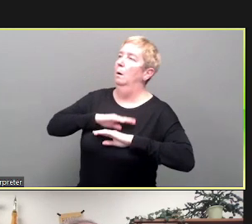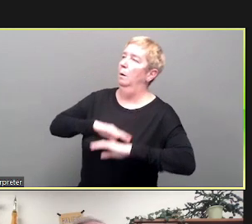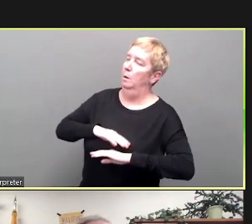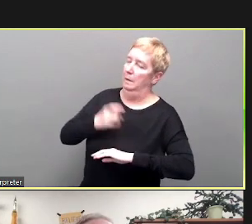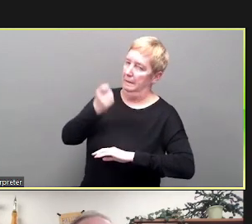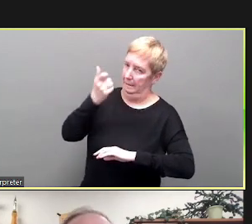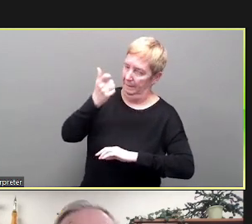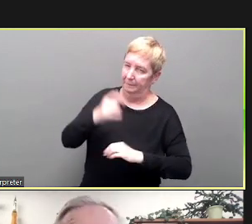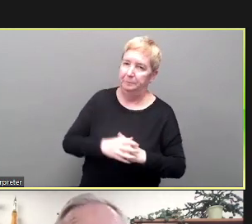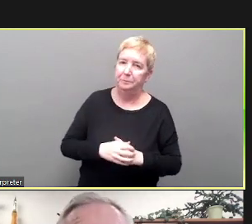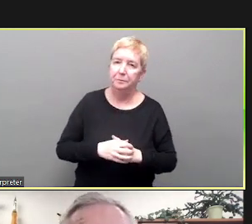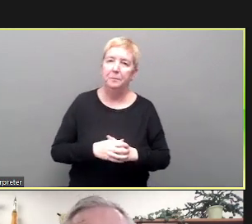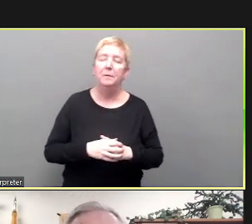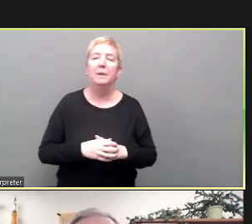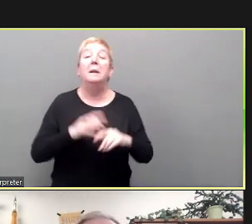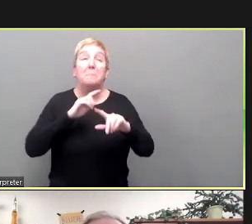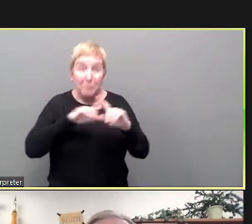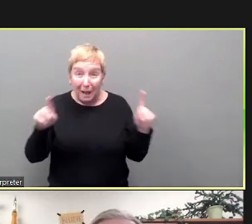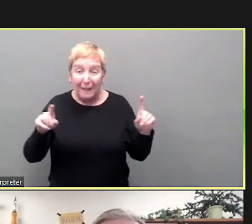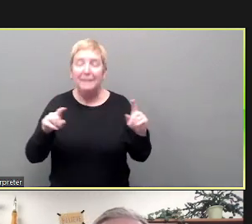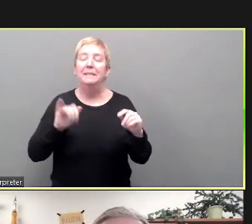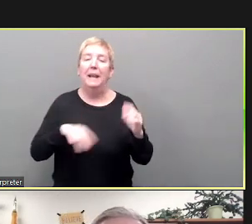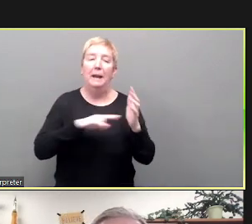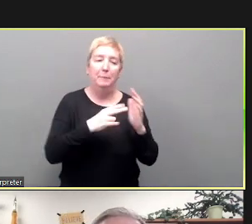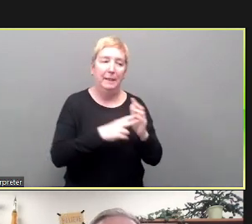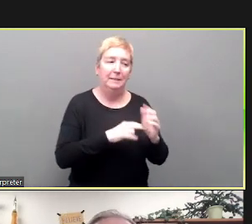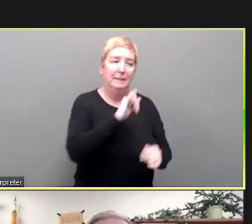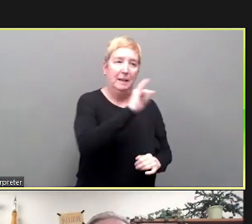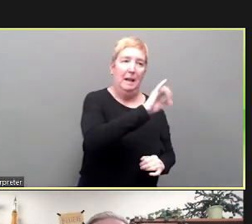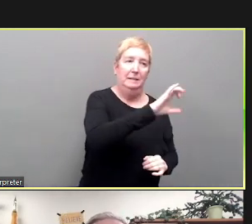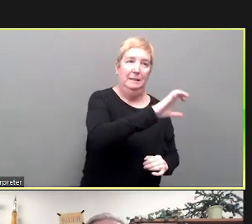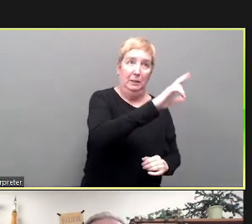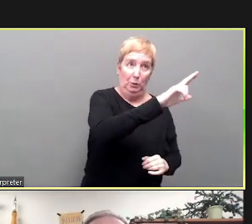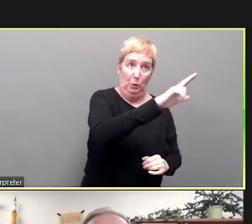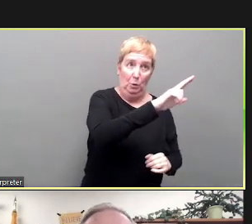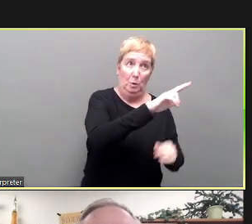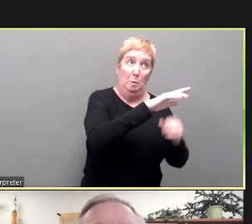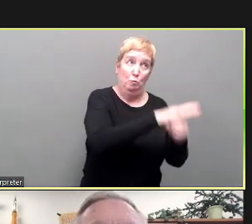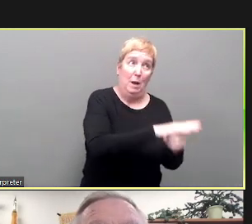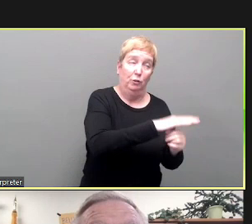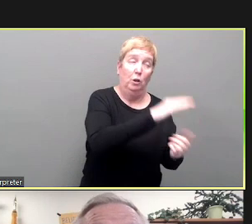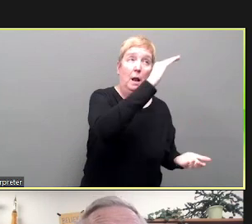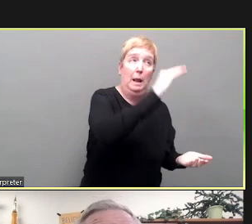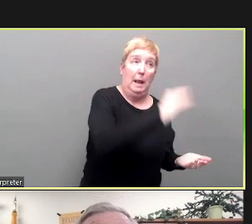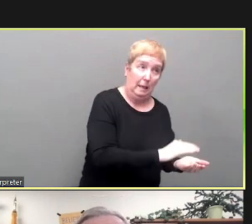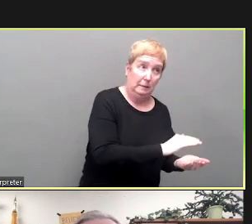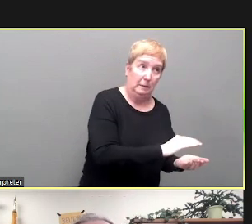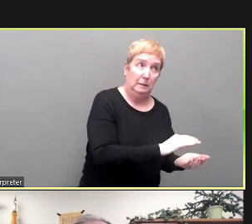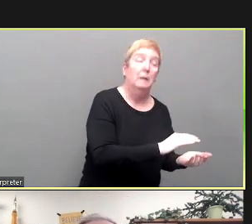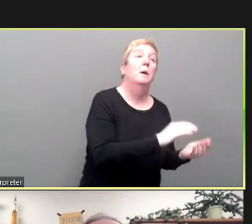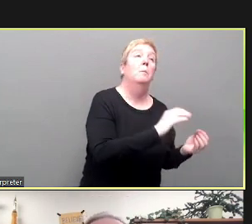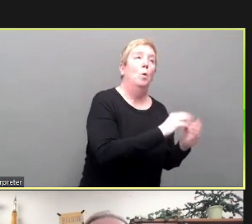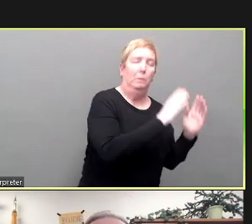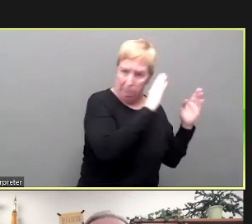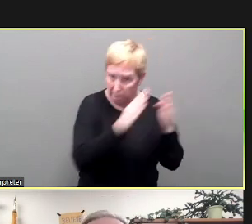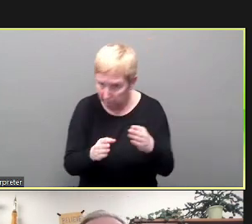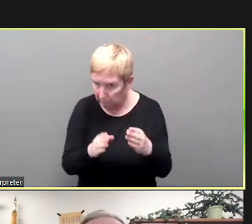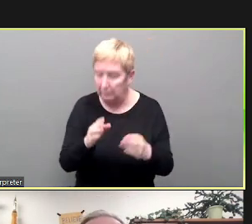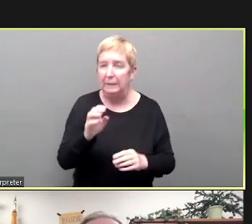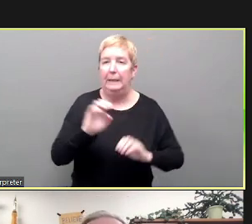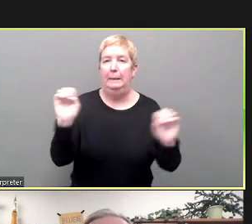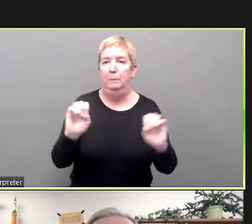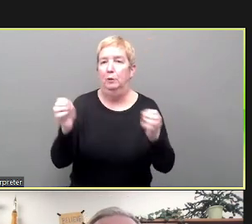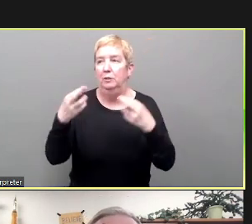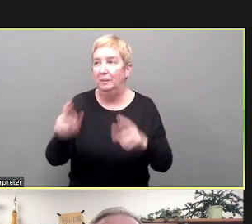pressure has shifted now from the ICUs to the emergency rooms. And so we're working actually bringing in